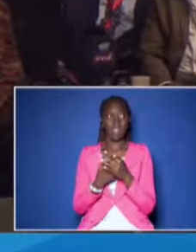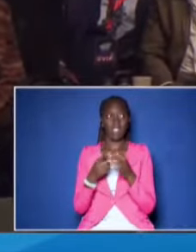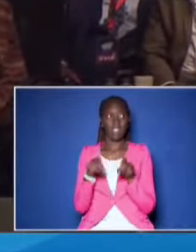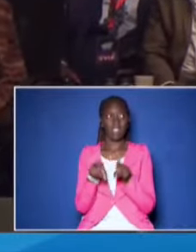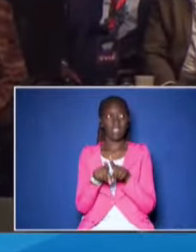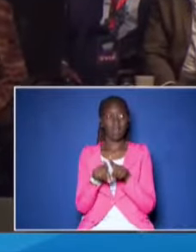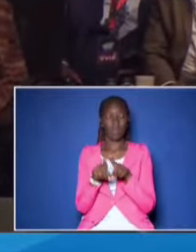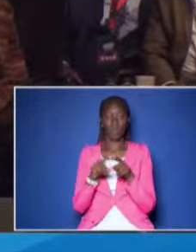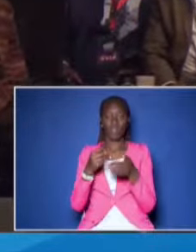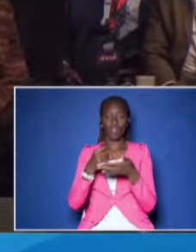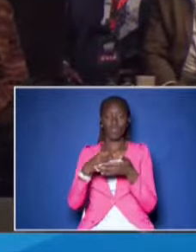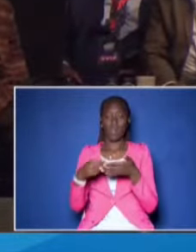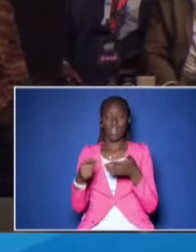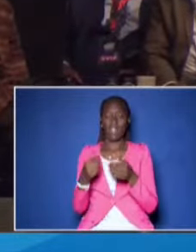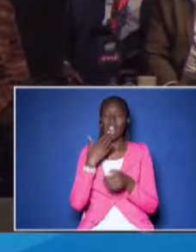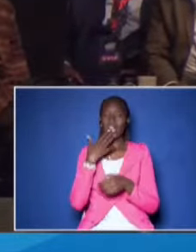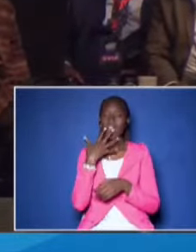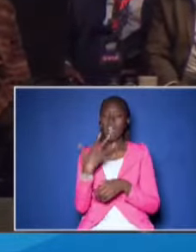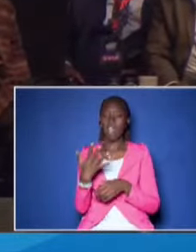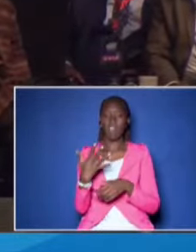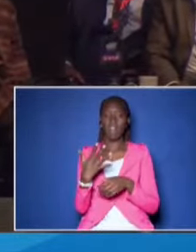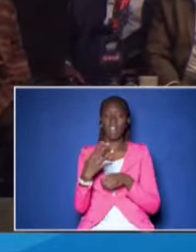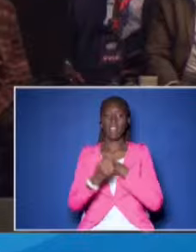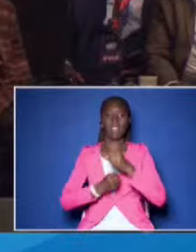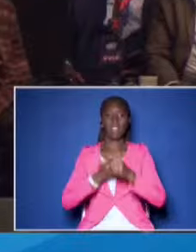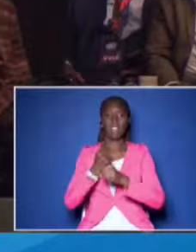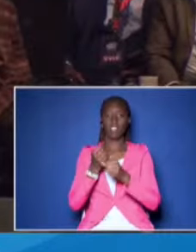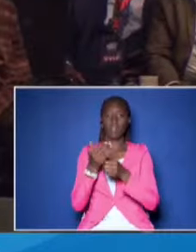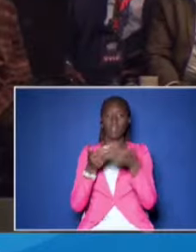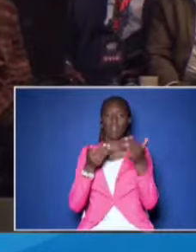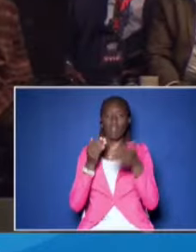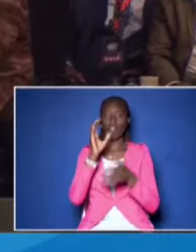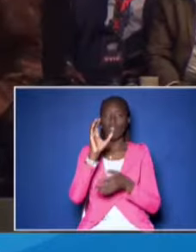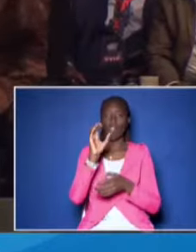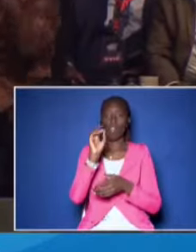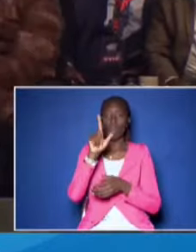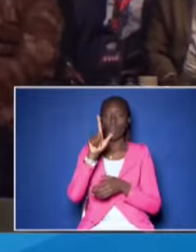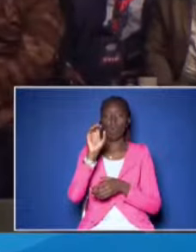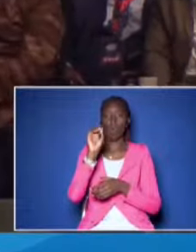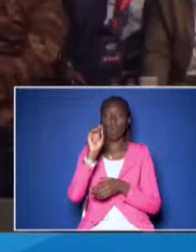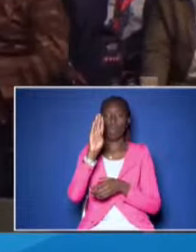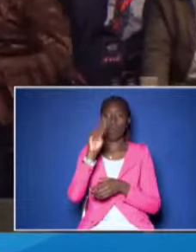to write the Bible 500 years before Columbus and finishing it